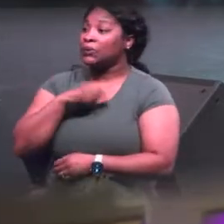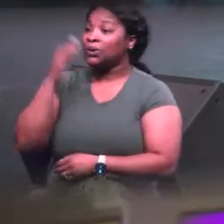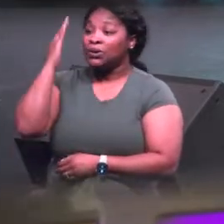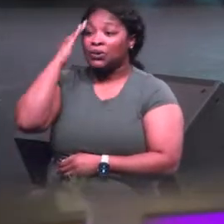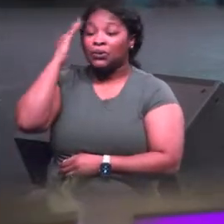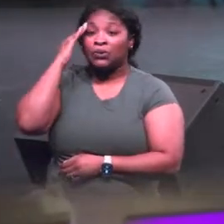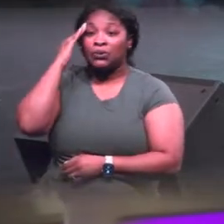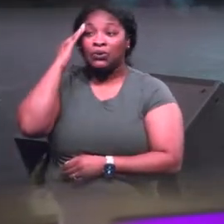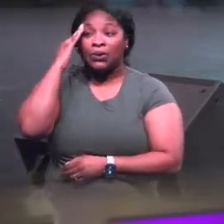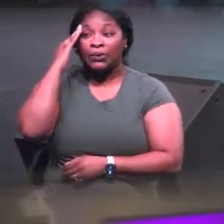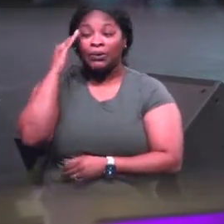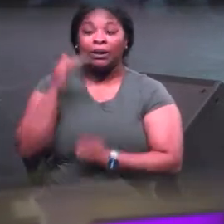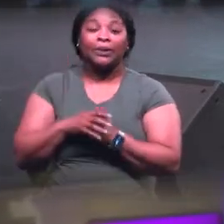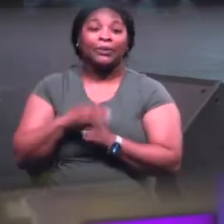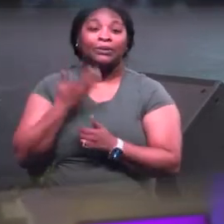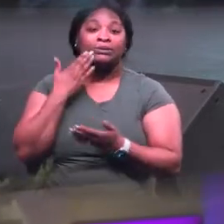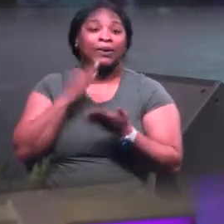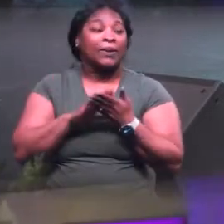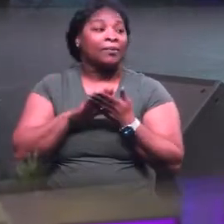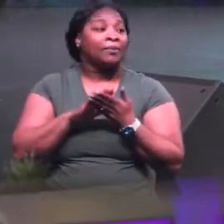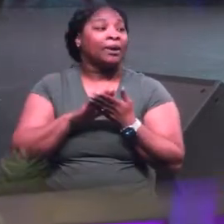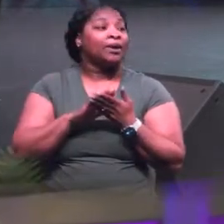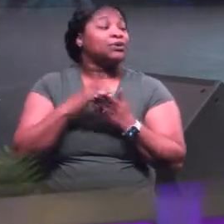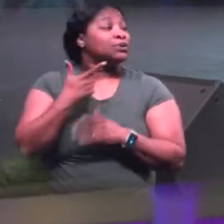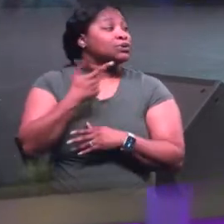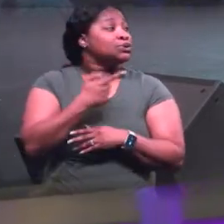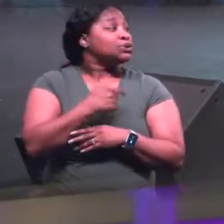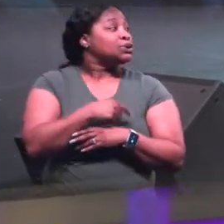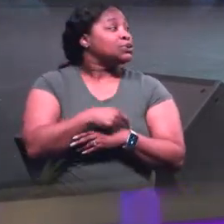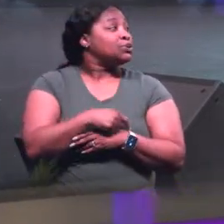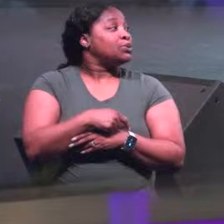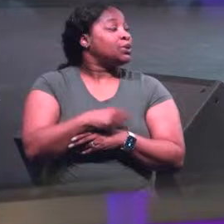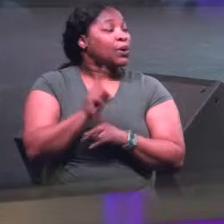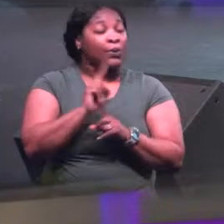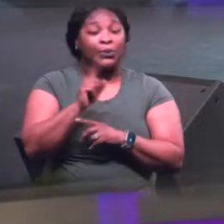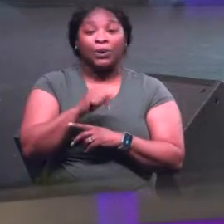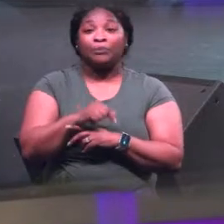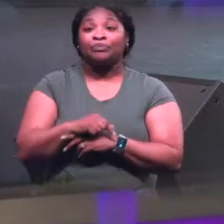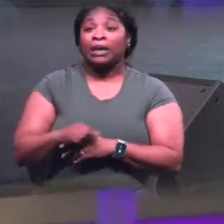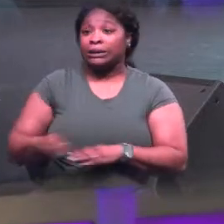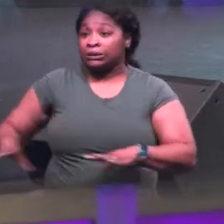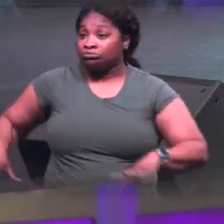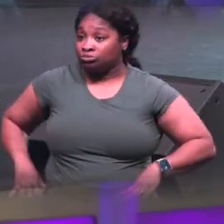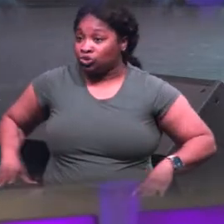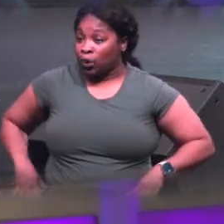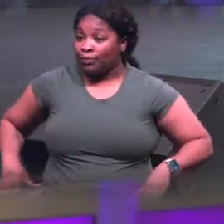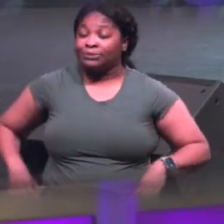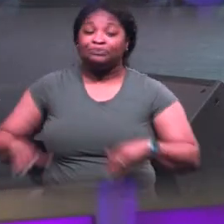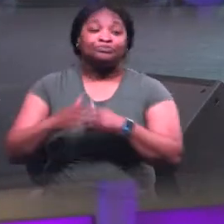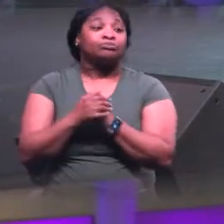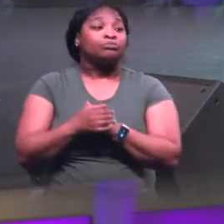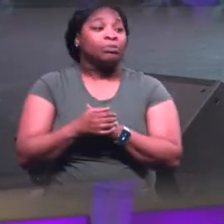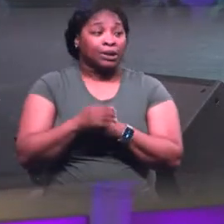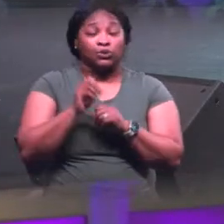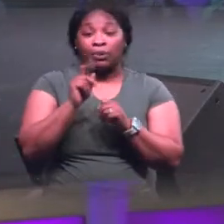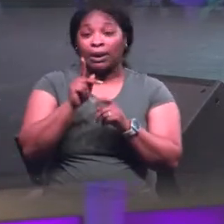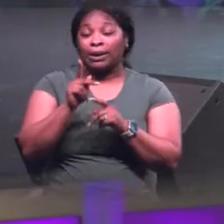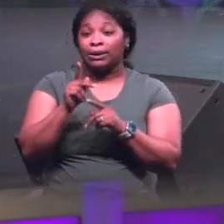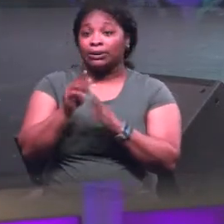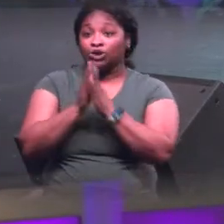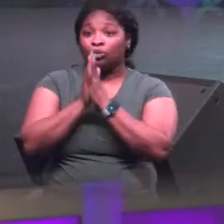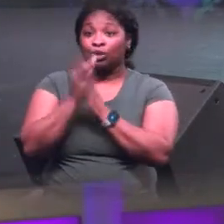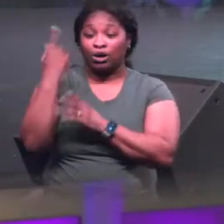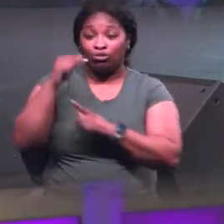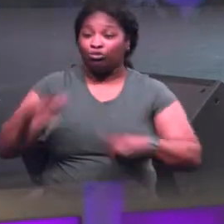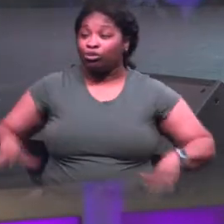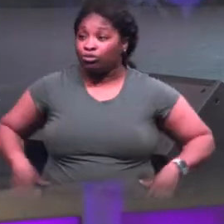an awful terroristic shooting in Moscow. And y'all, it's okay to pray for